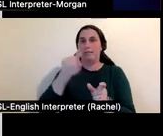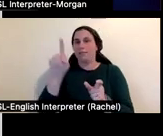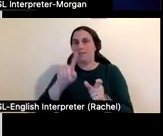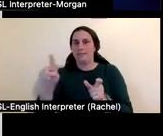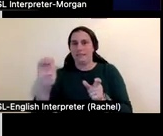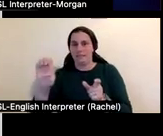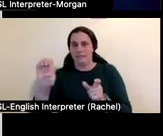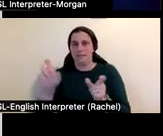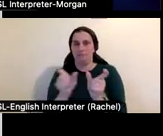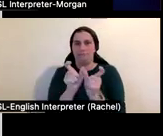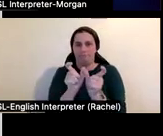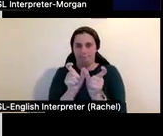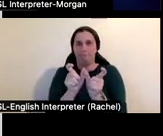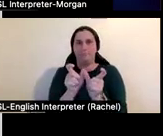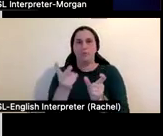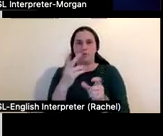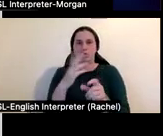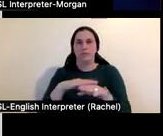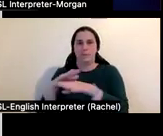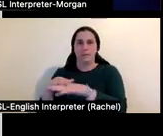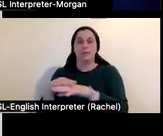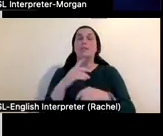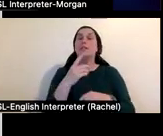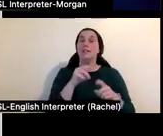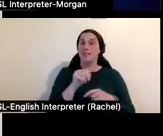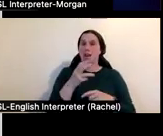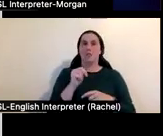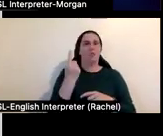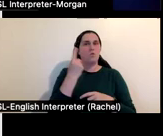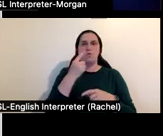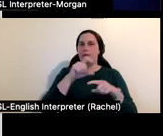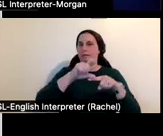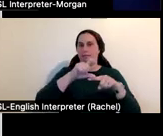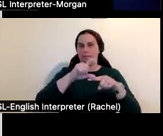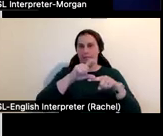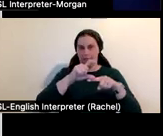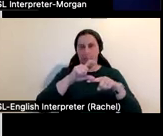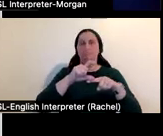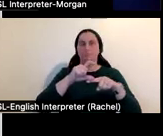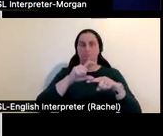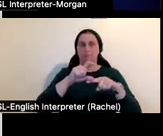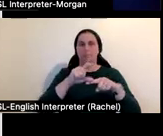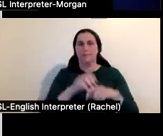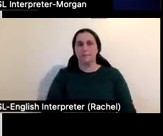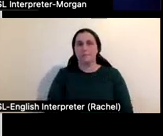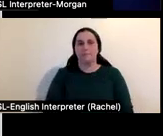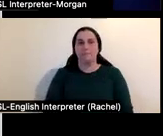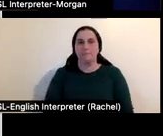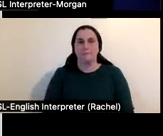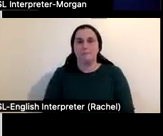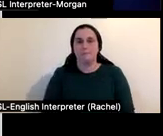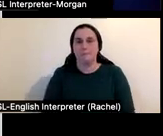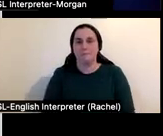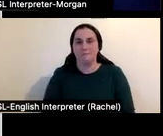a capital. All with a capital. Yes. And that will help us a little bit. Oh, wow,